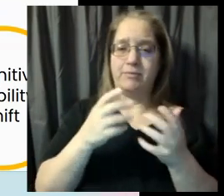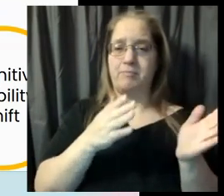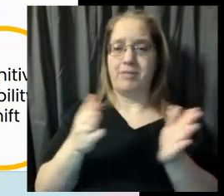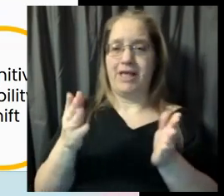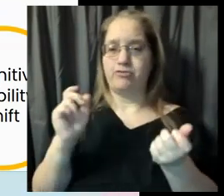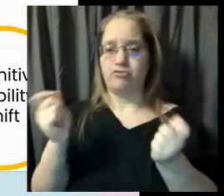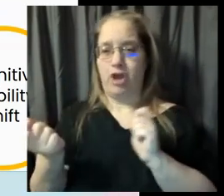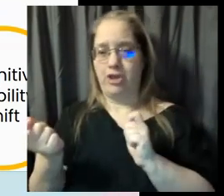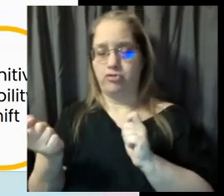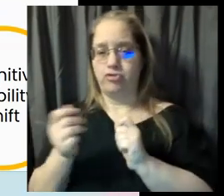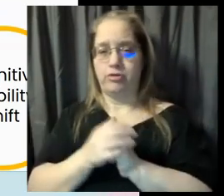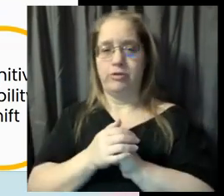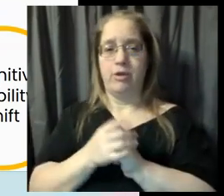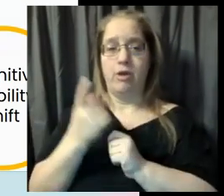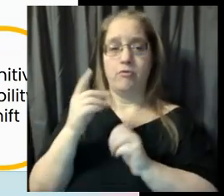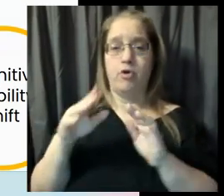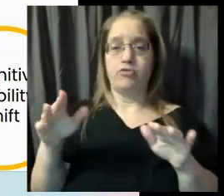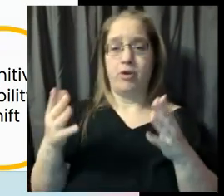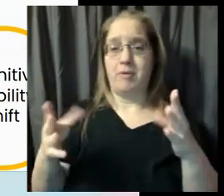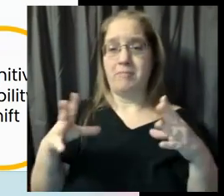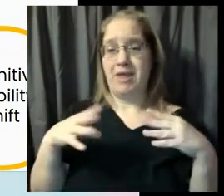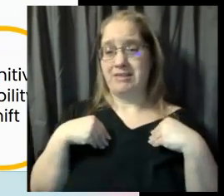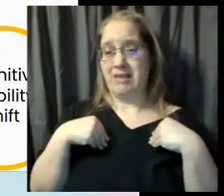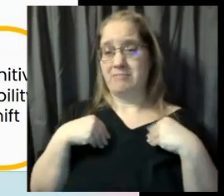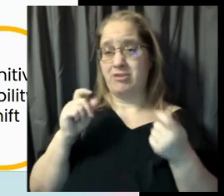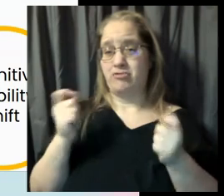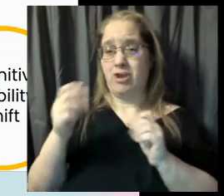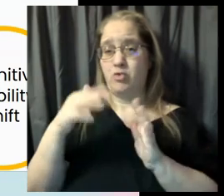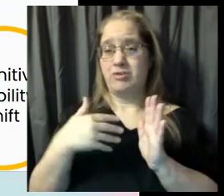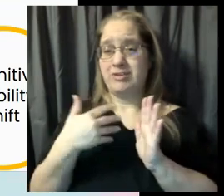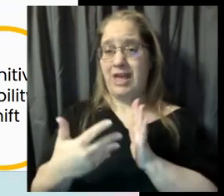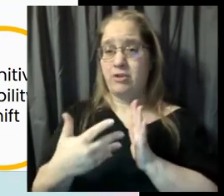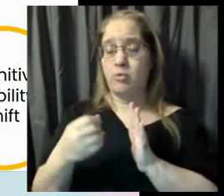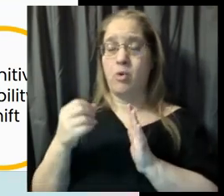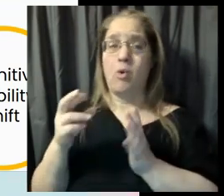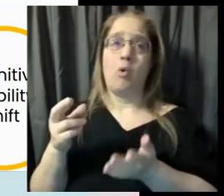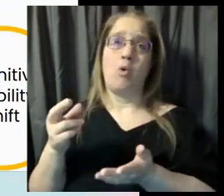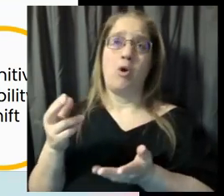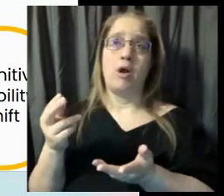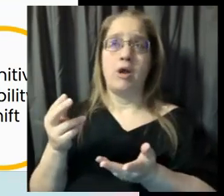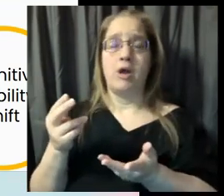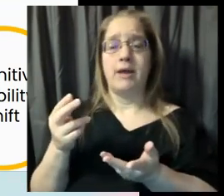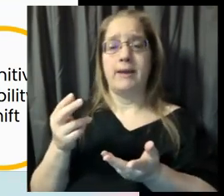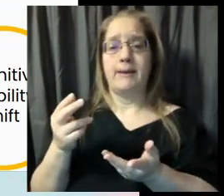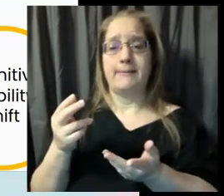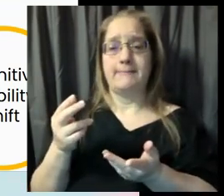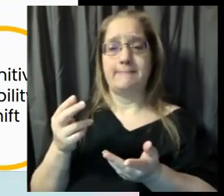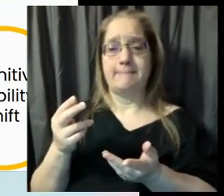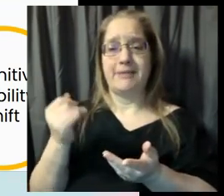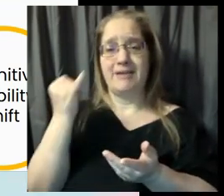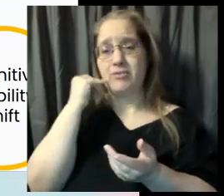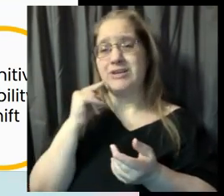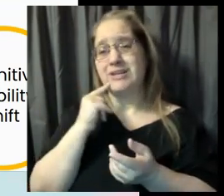mean accepting changes in a schedule or recovering quickly from if they've been